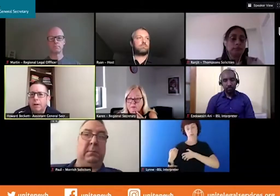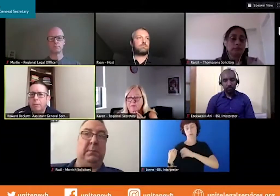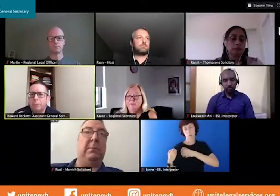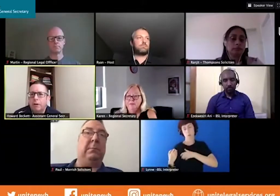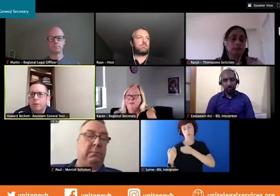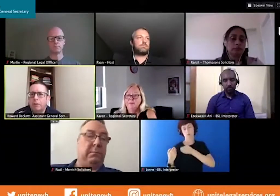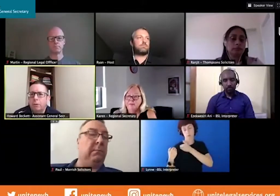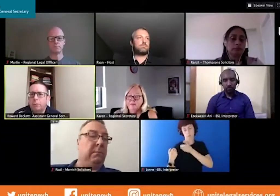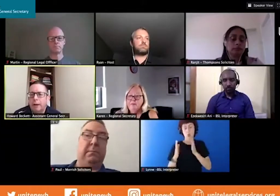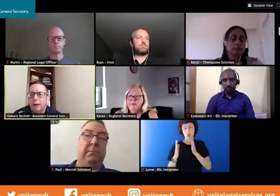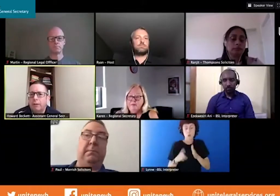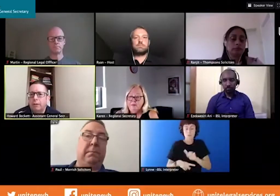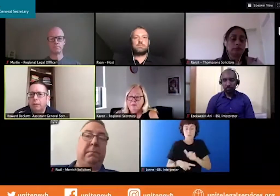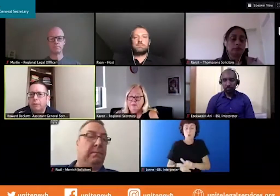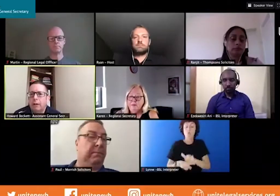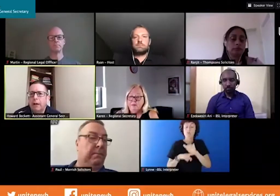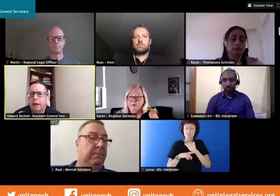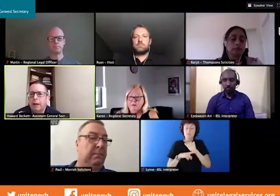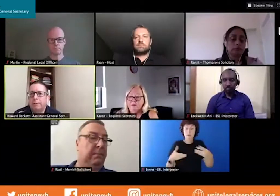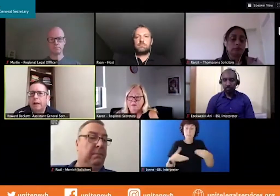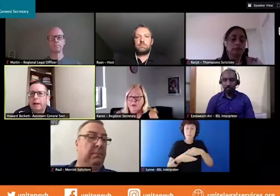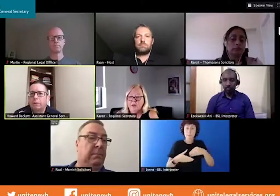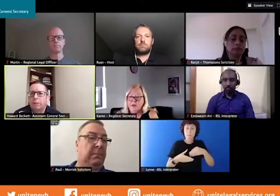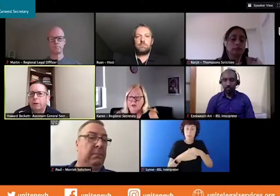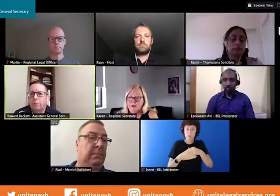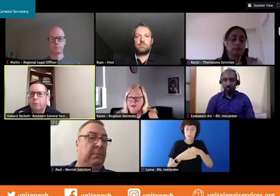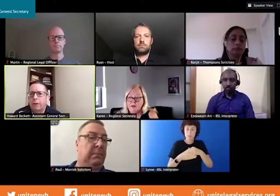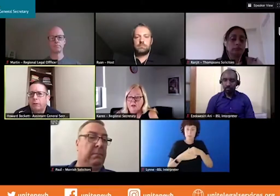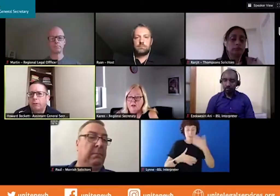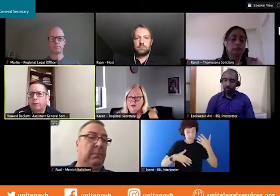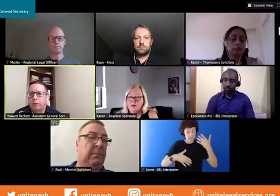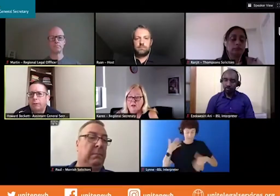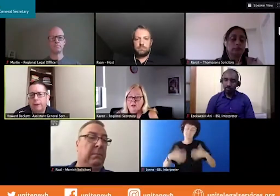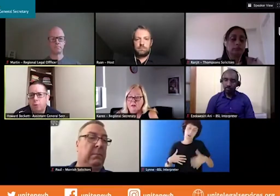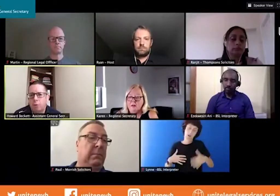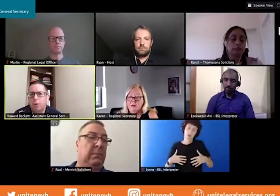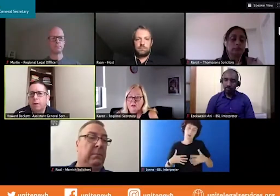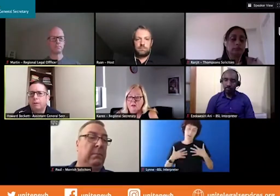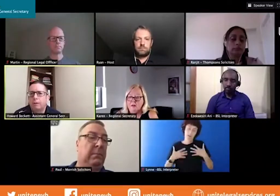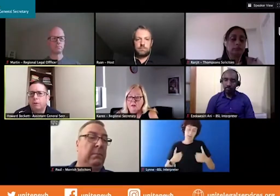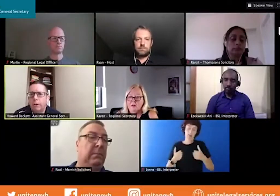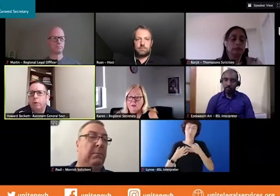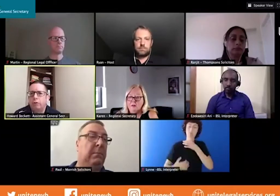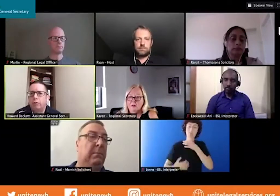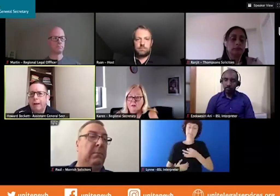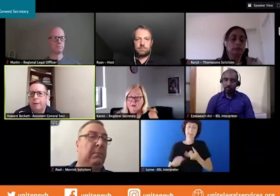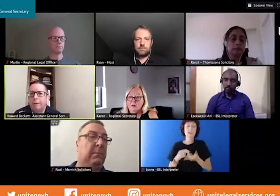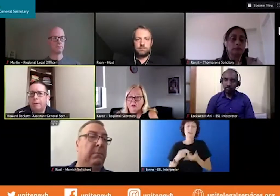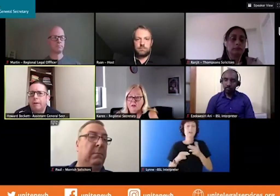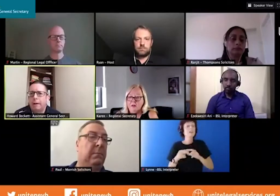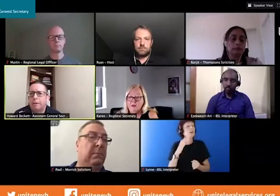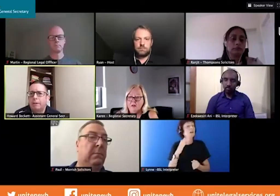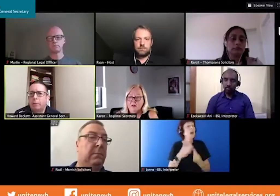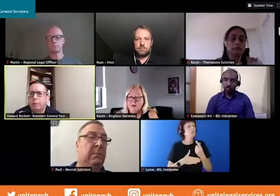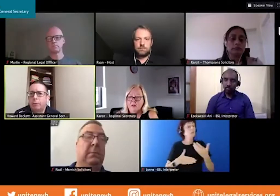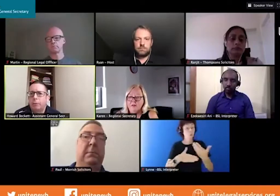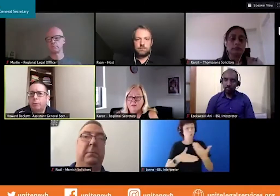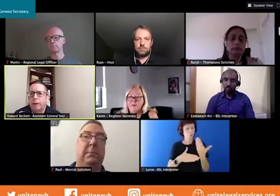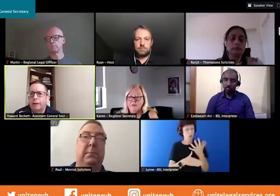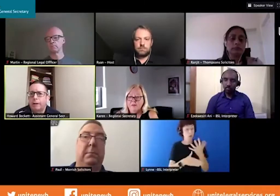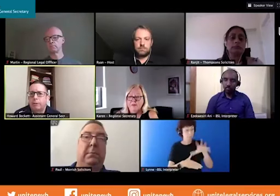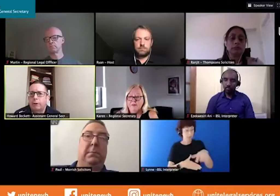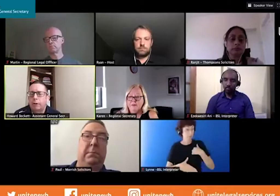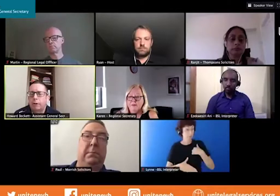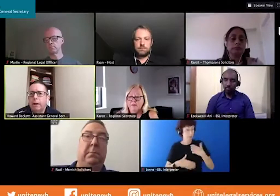health risks. And if that health risk presents itself in a workplace, we would step in and we would remove that health risk